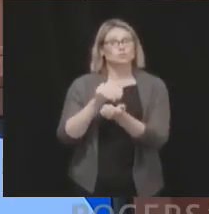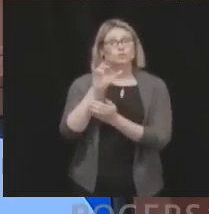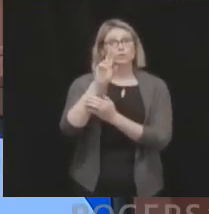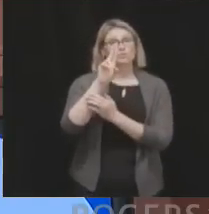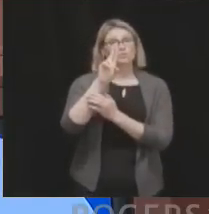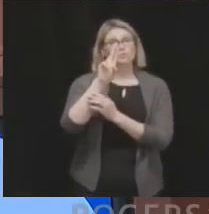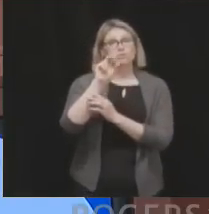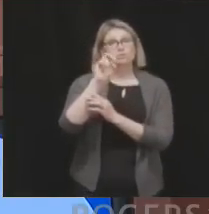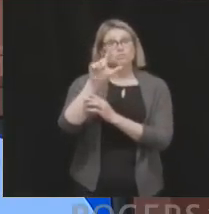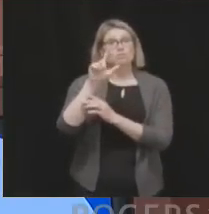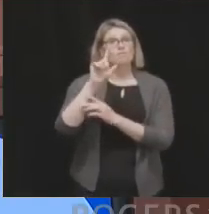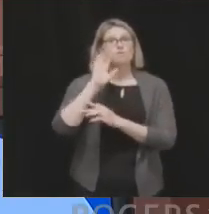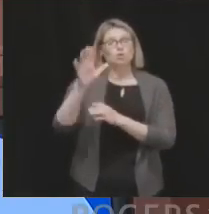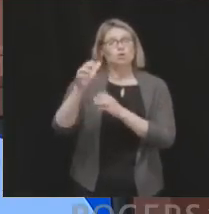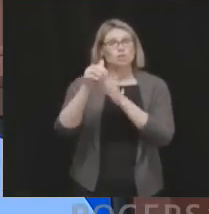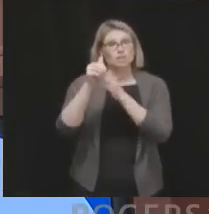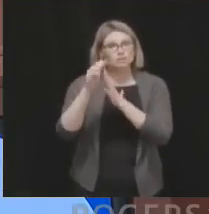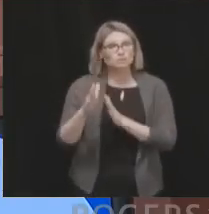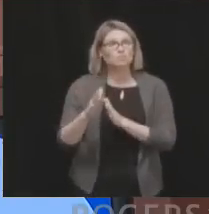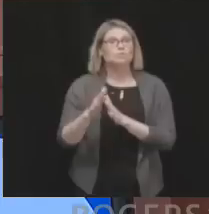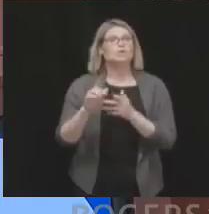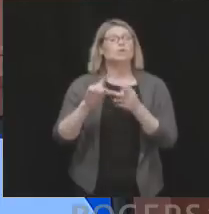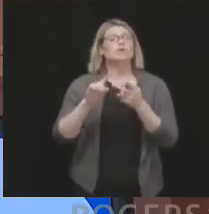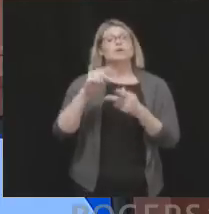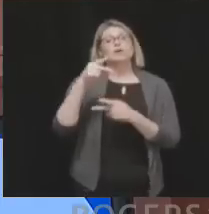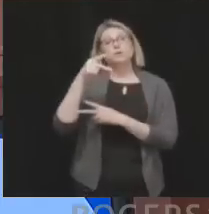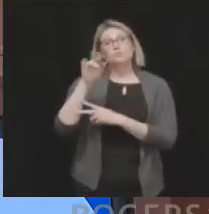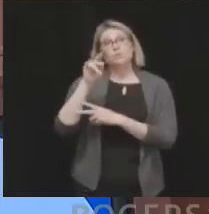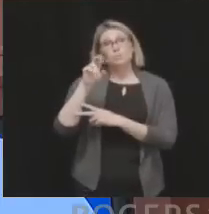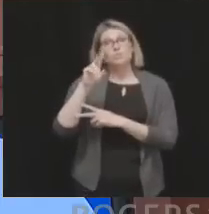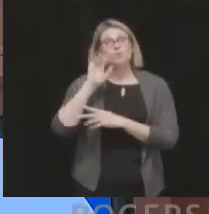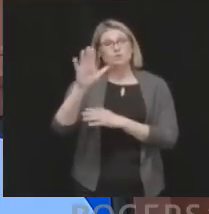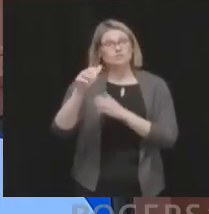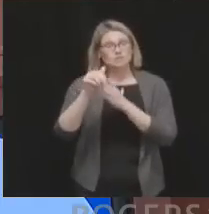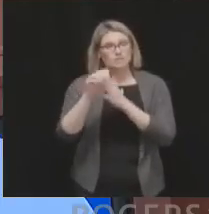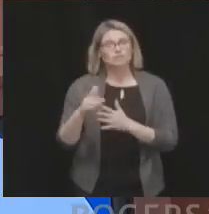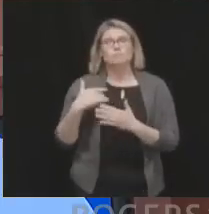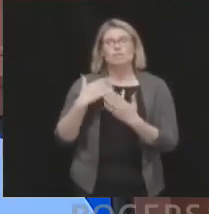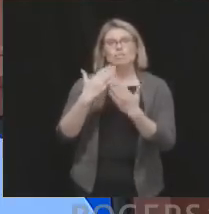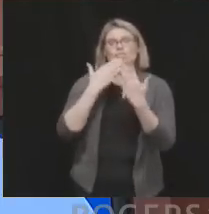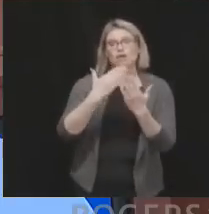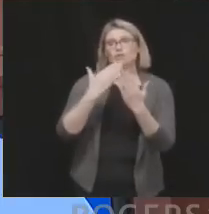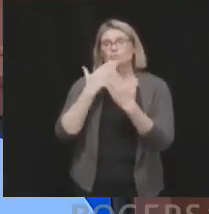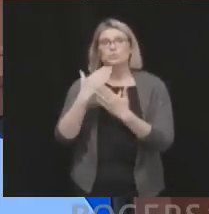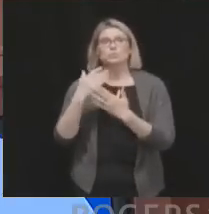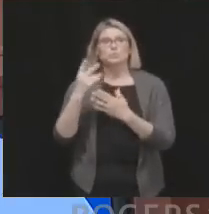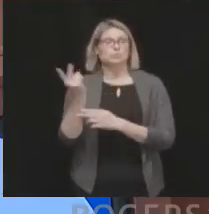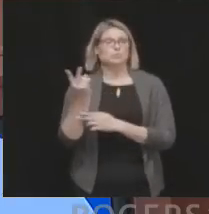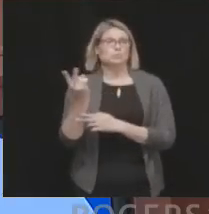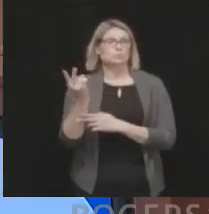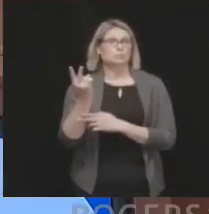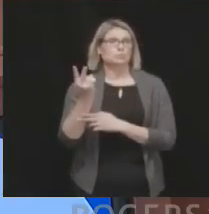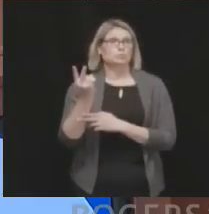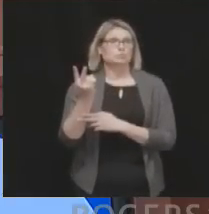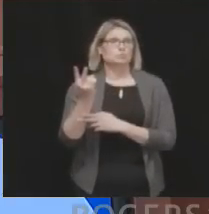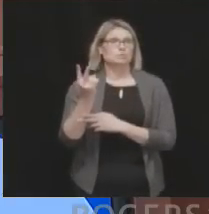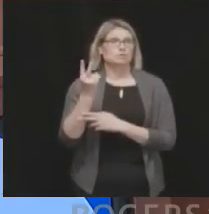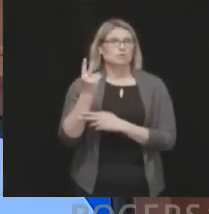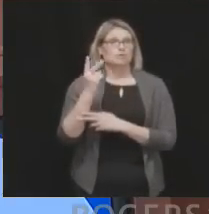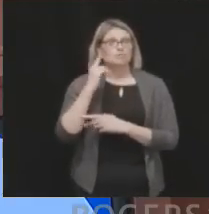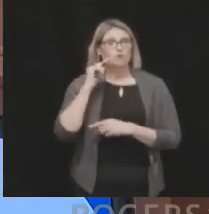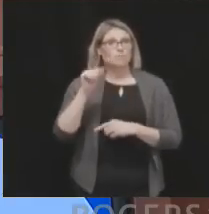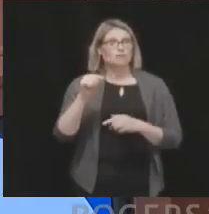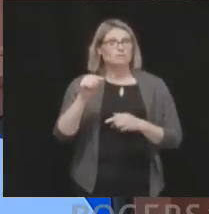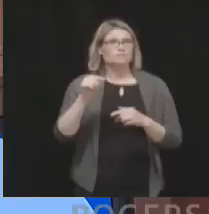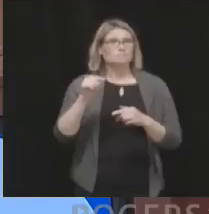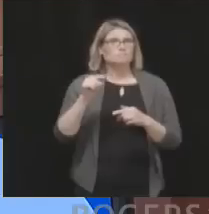all have done. I am so proud of everyone, of the youth, of the children, of the parents, of our seniors, of our